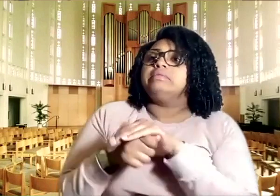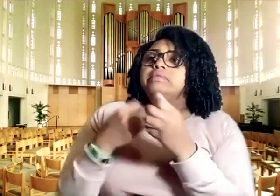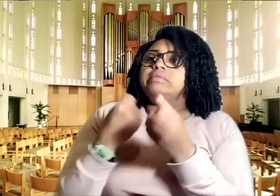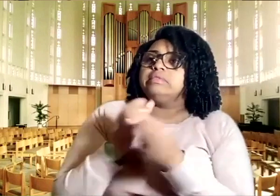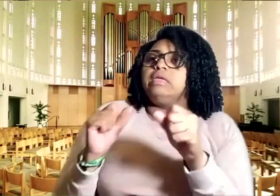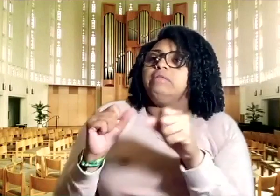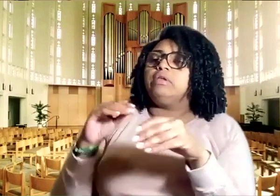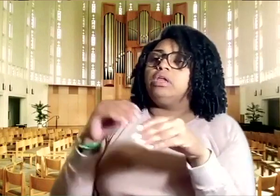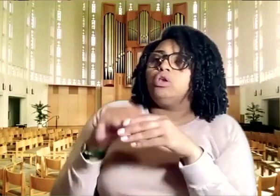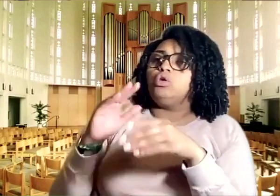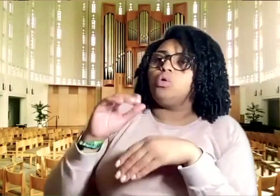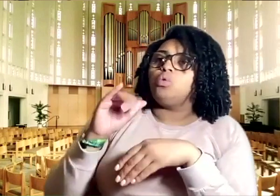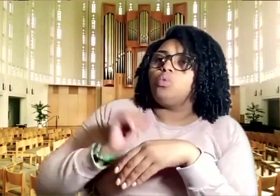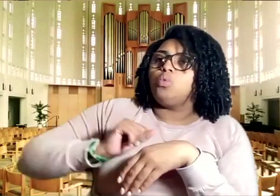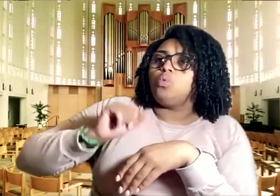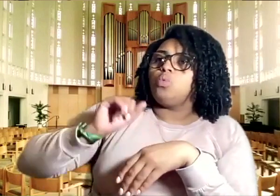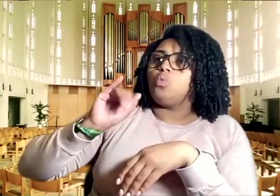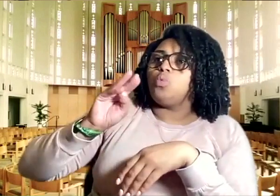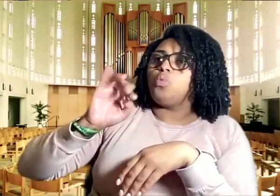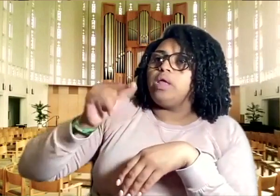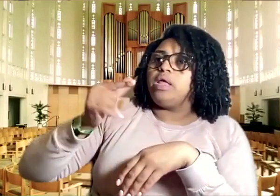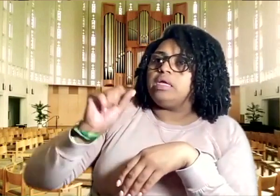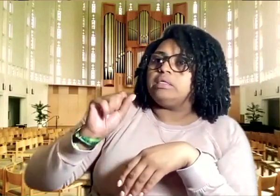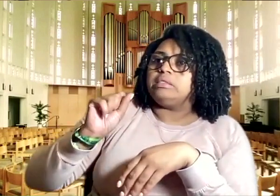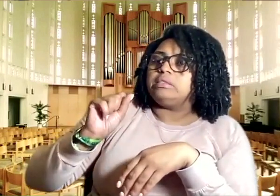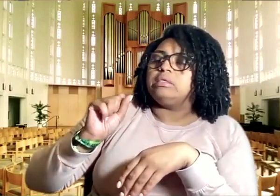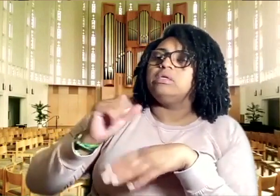For you, God, have heard my vows.